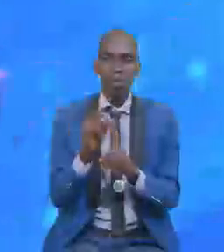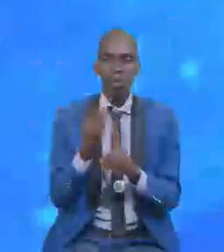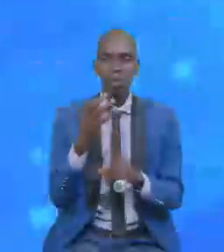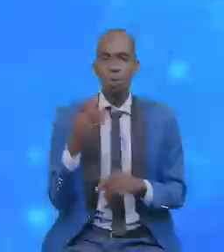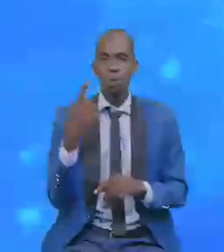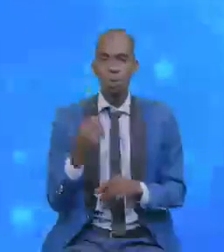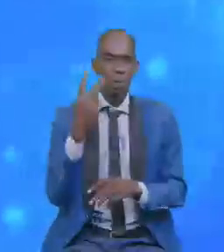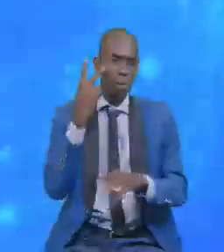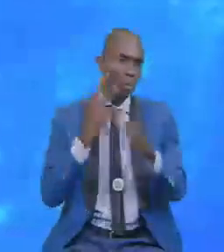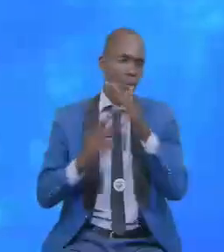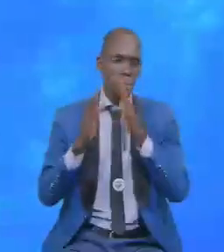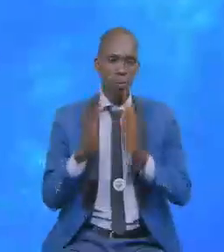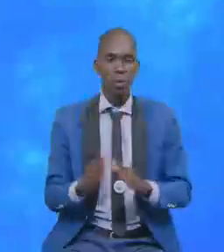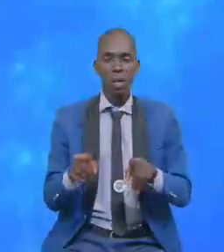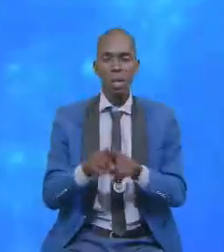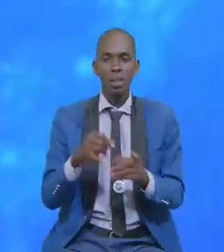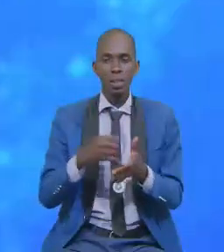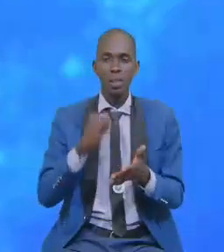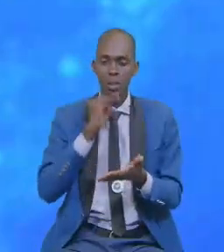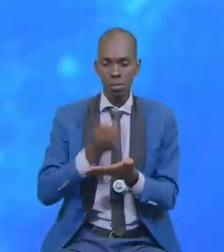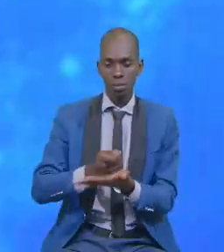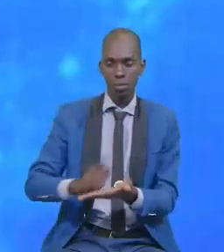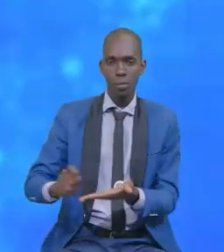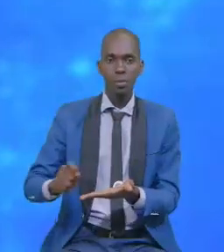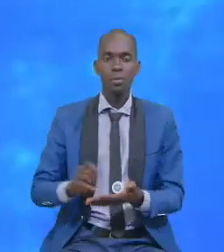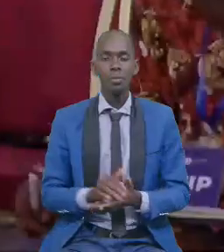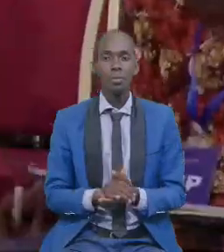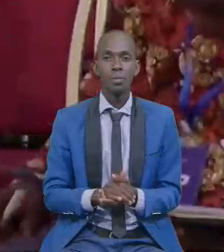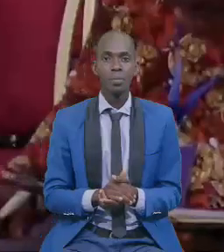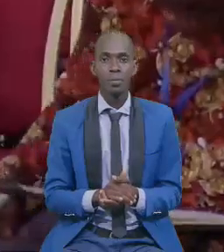prophets as it is written.